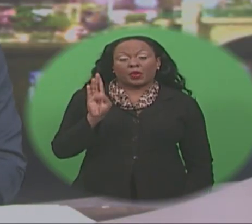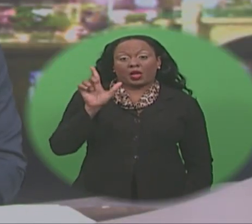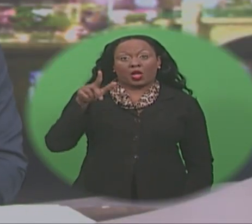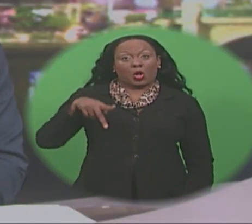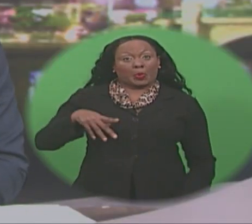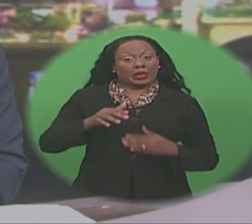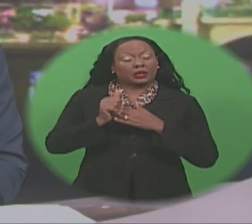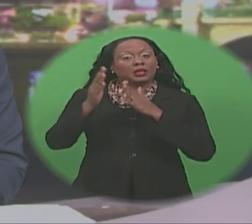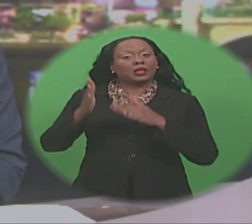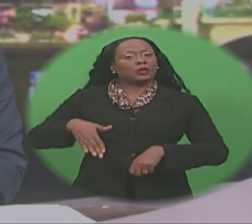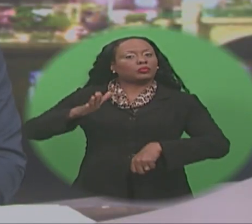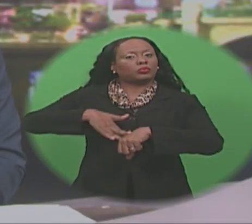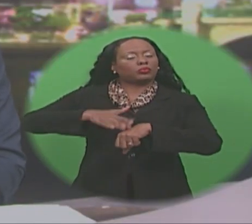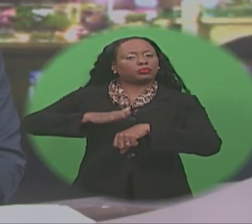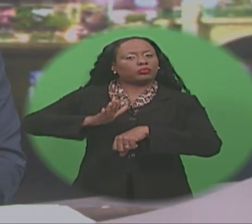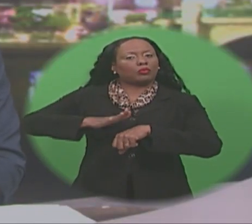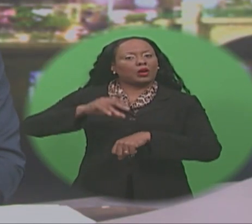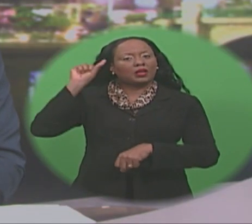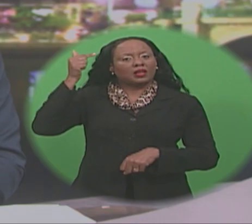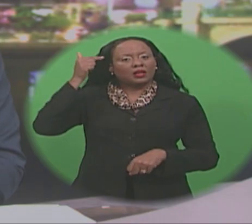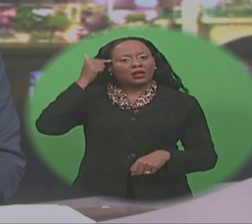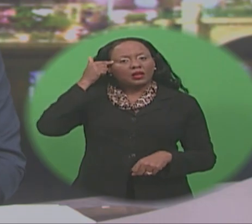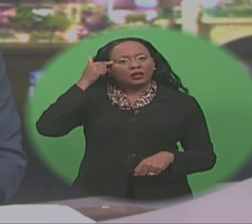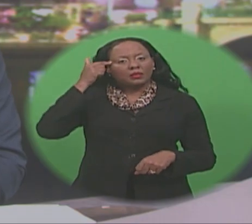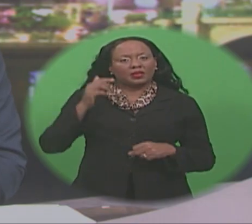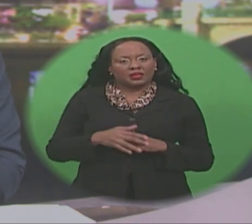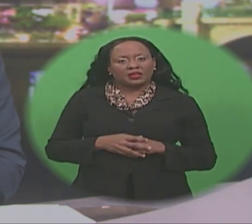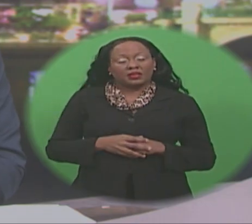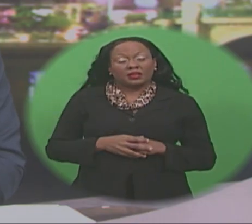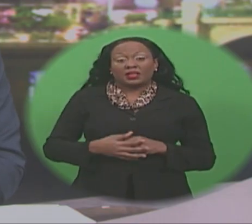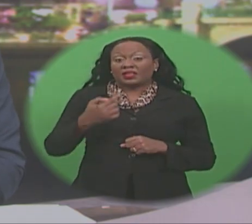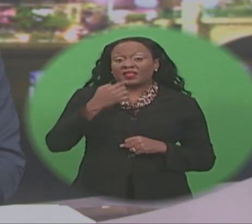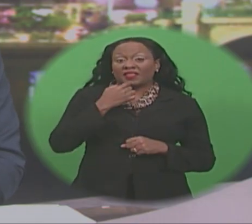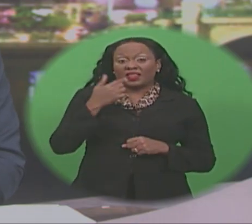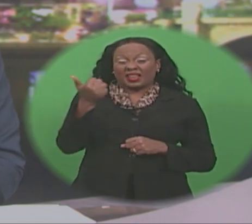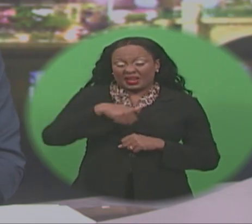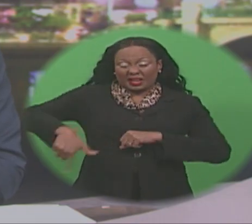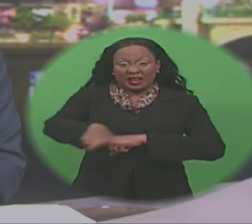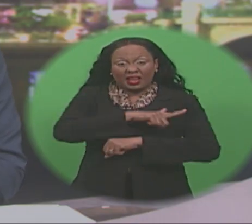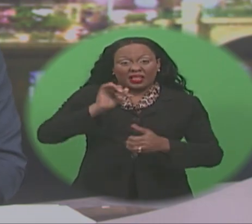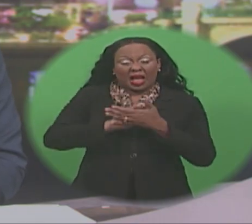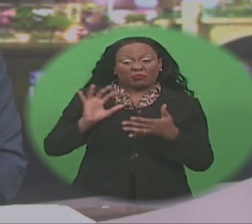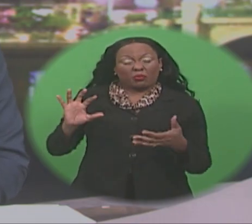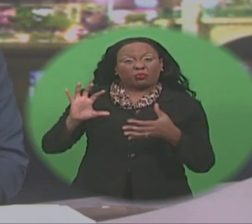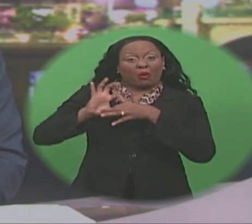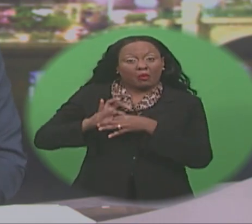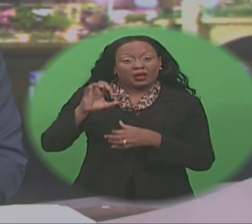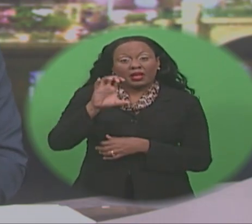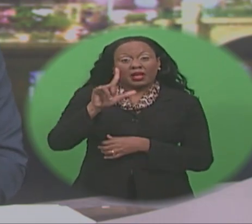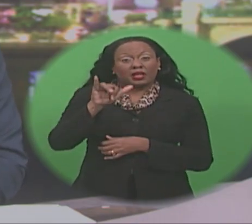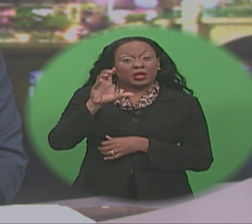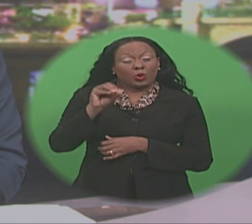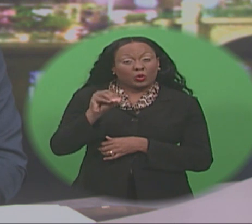has issued a stern warning to government to forget any plans to sell abandoned Clico lands anytime soon.